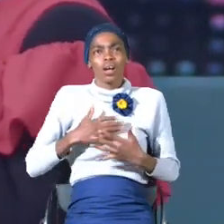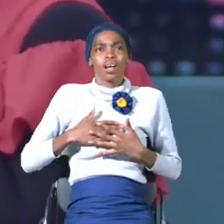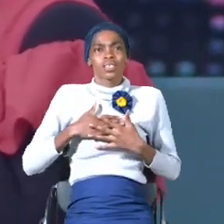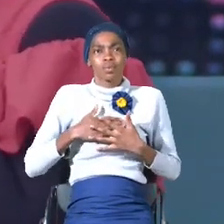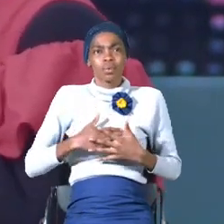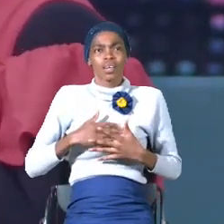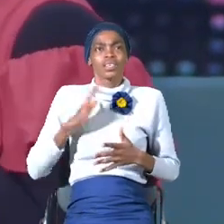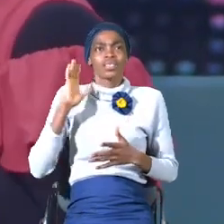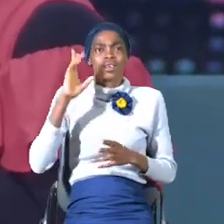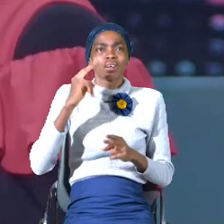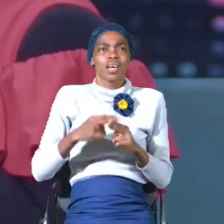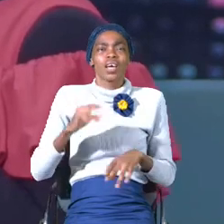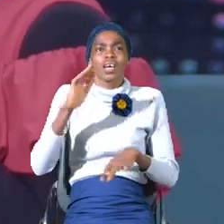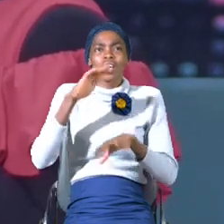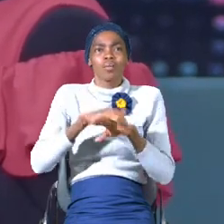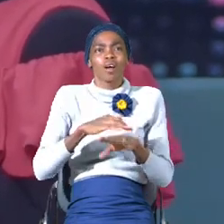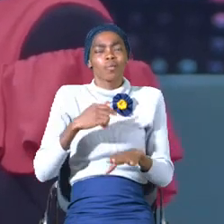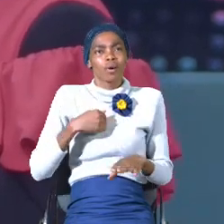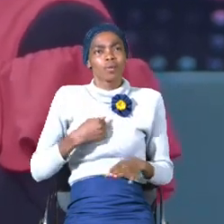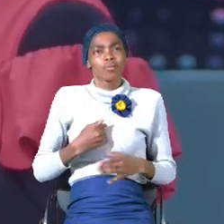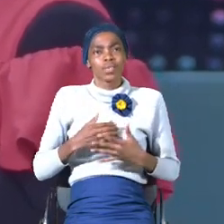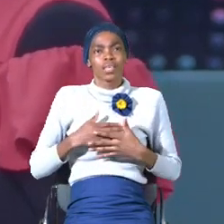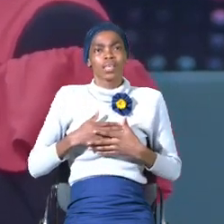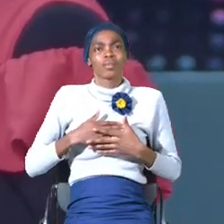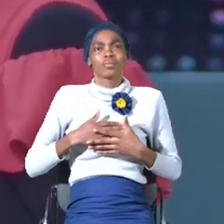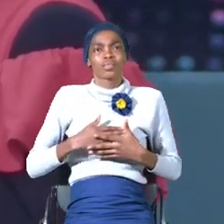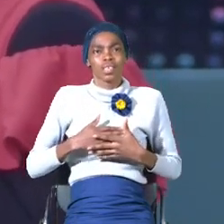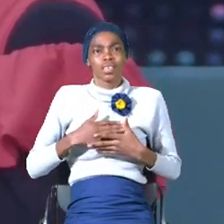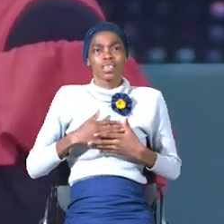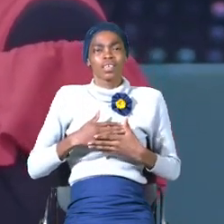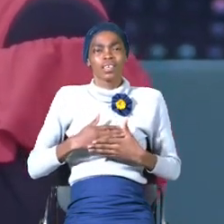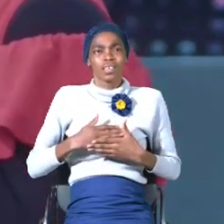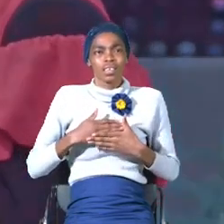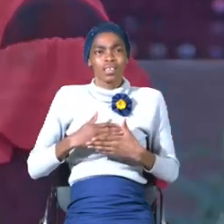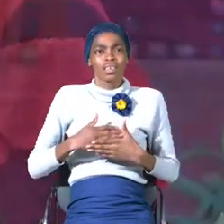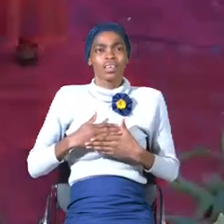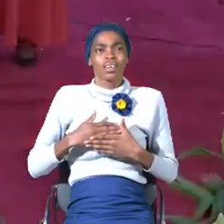Just breathe your name upon me.